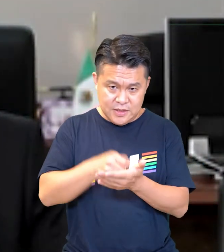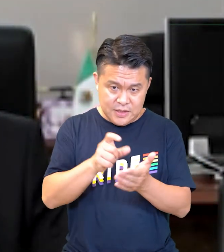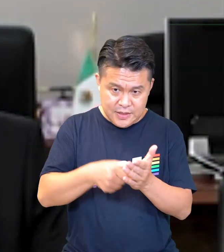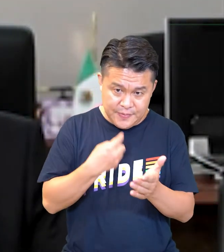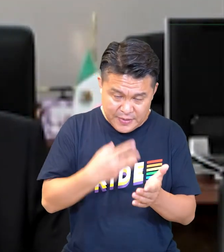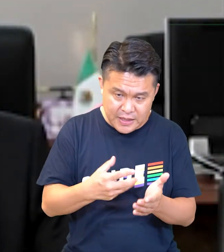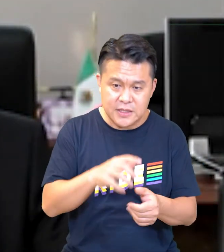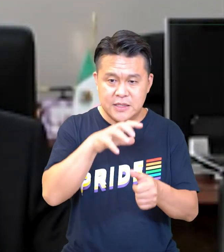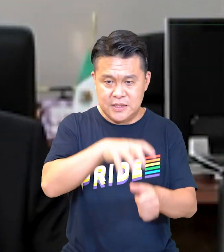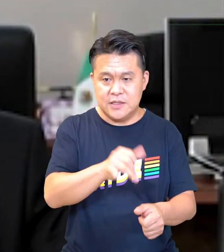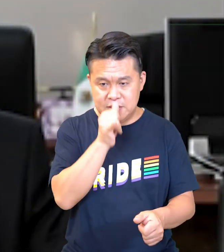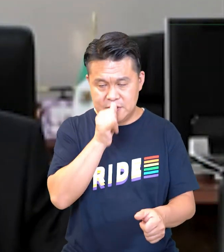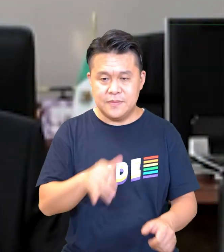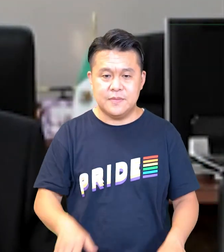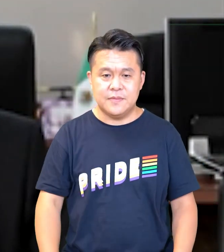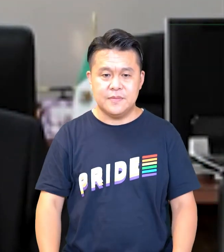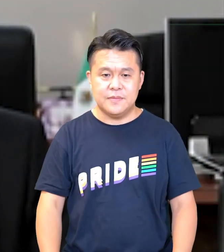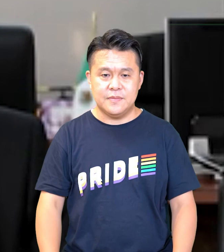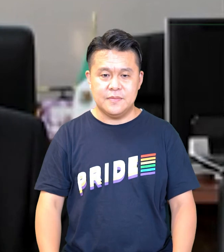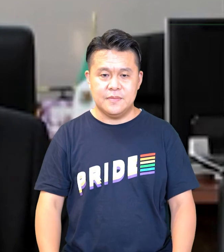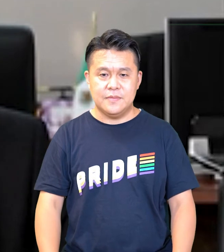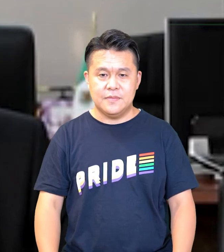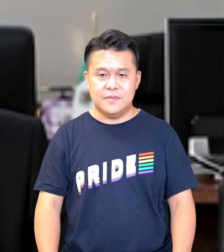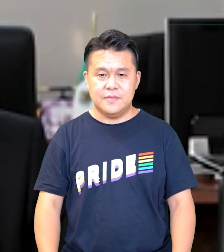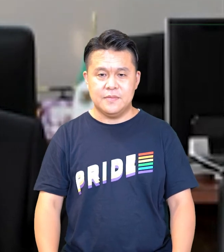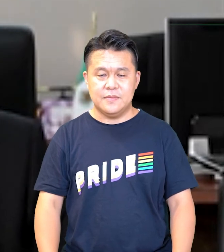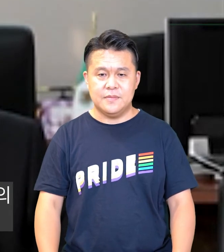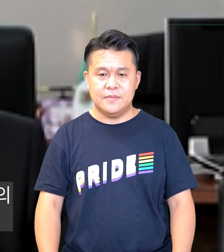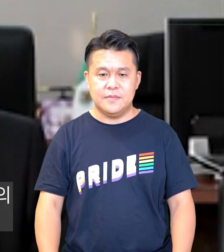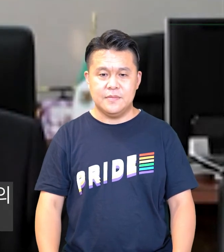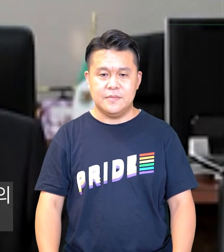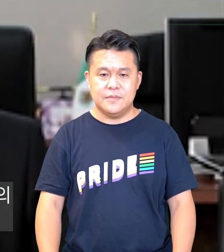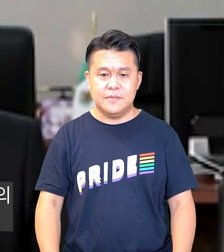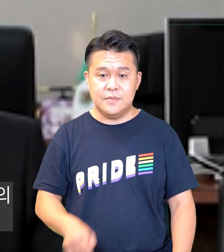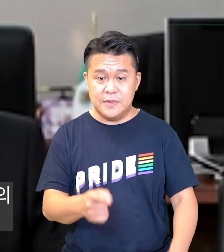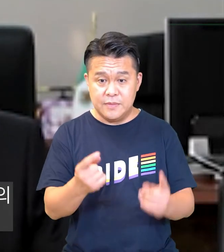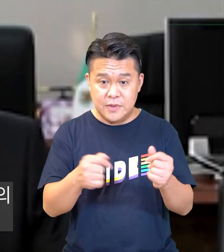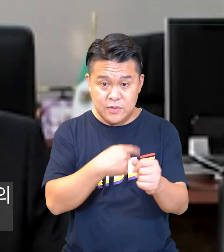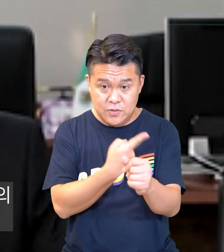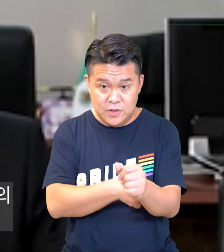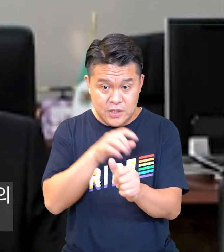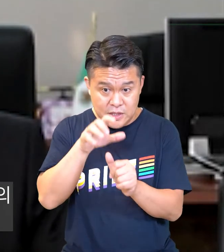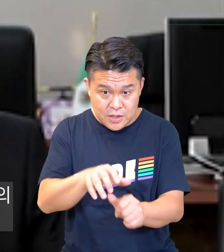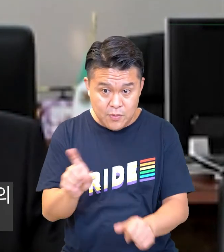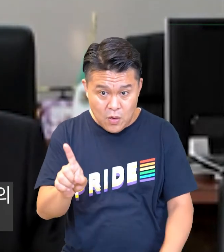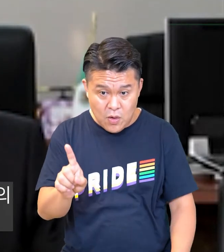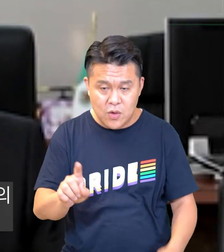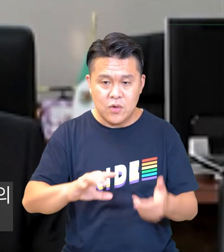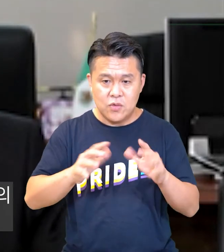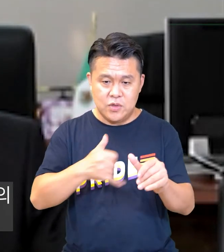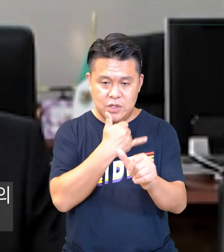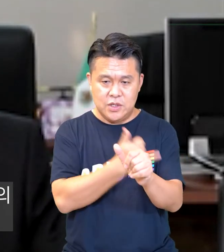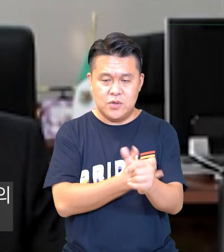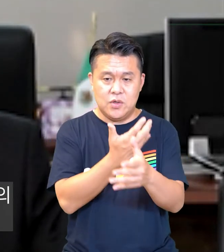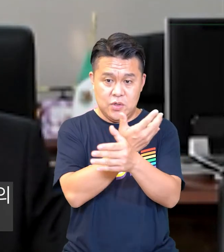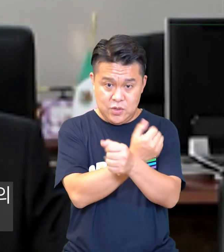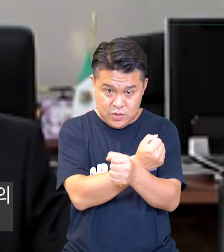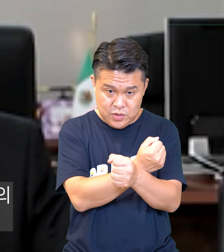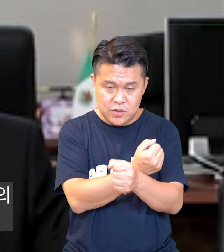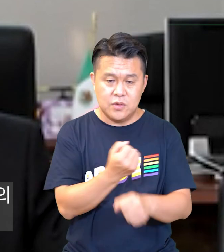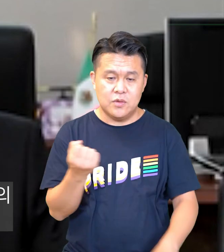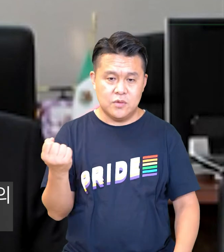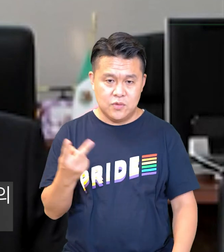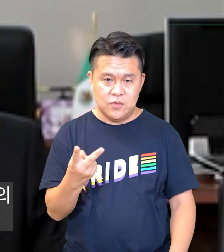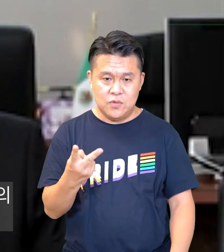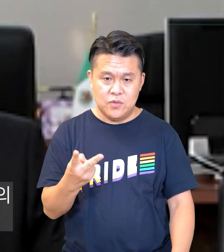the fundamental rights and freedoms of others. A similar regulation of this right is found in international